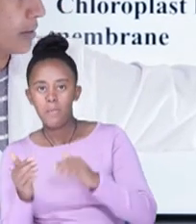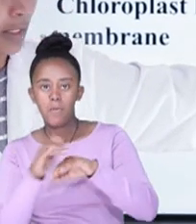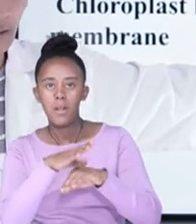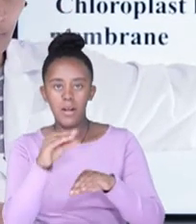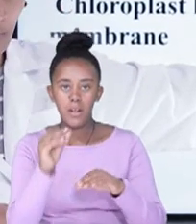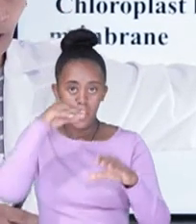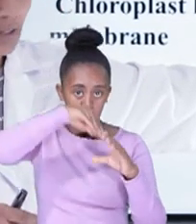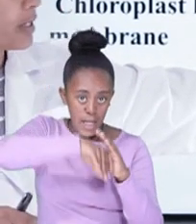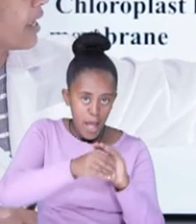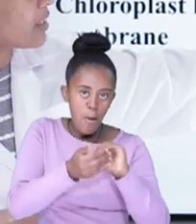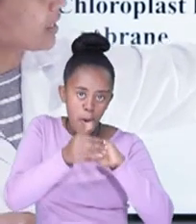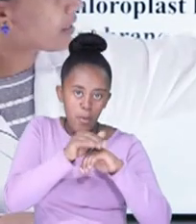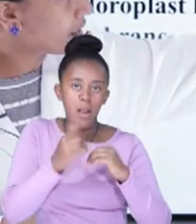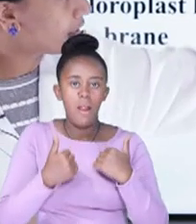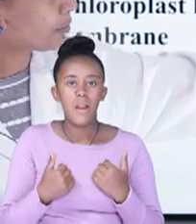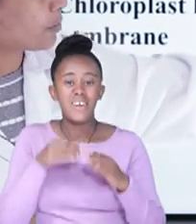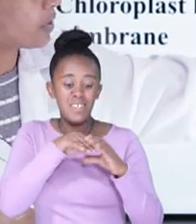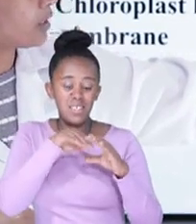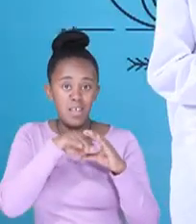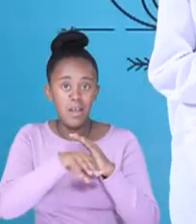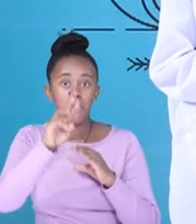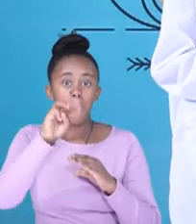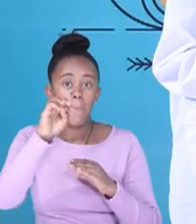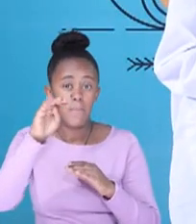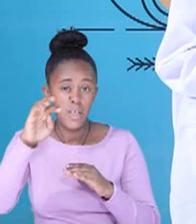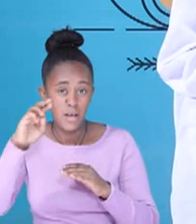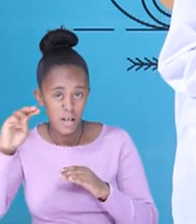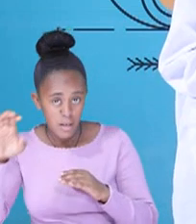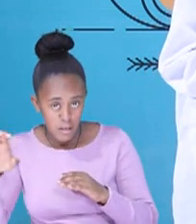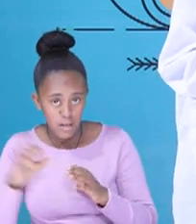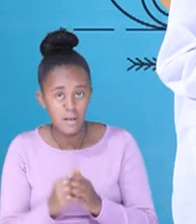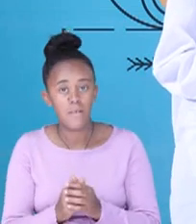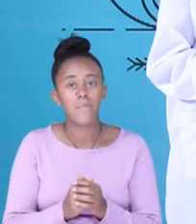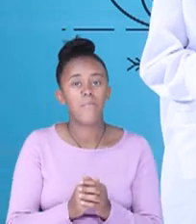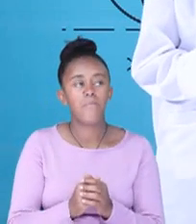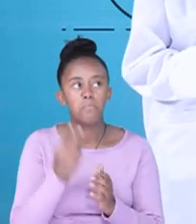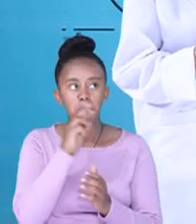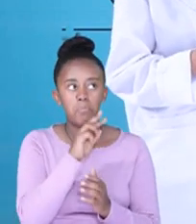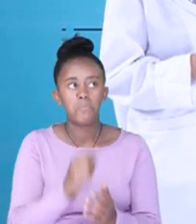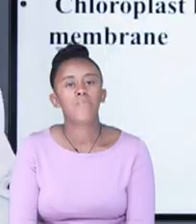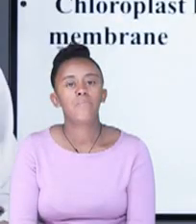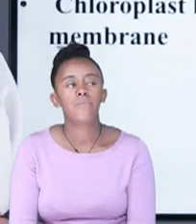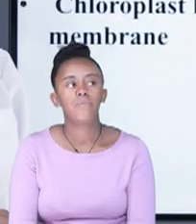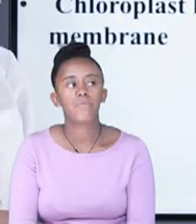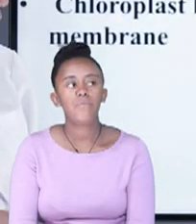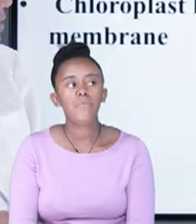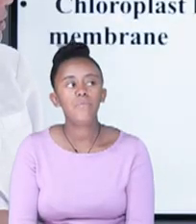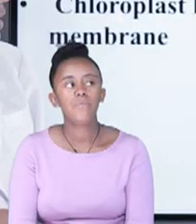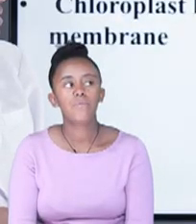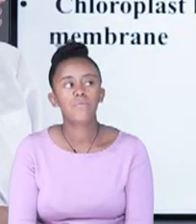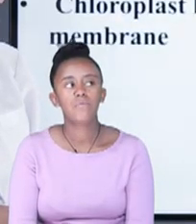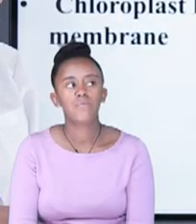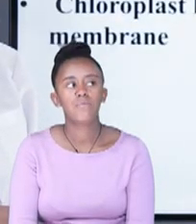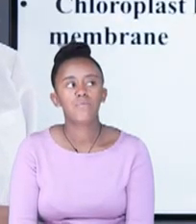and the inner membrane. Inside the inner membrane, there are thylakoids known as thylakoid